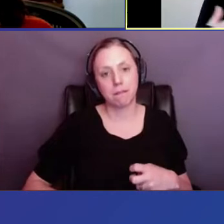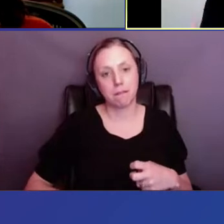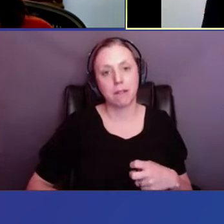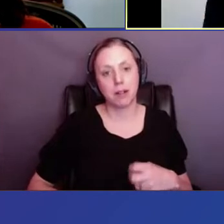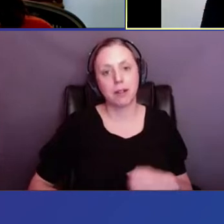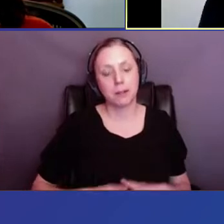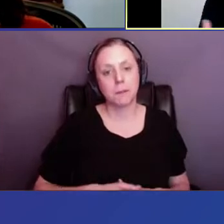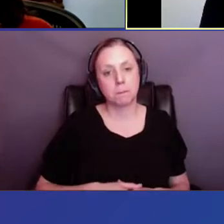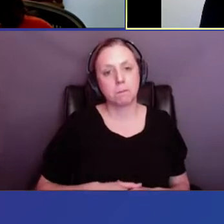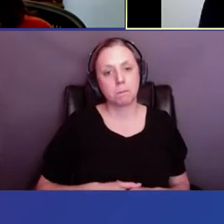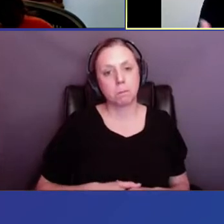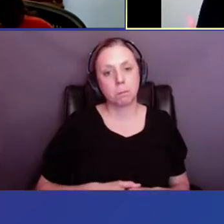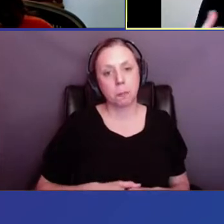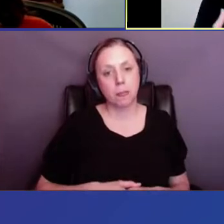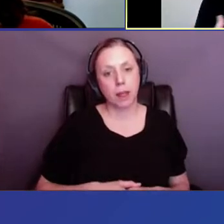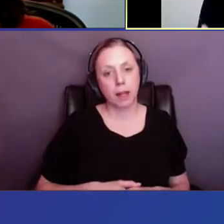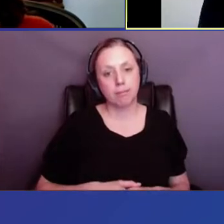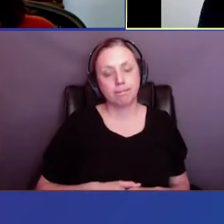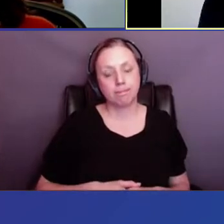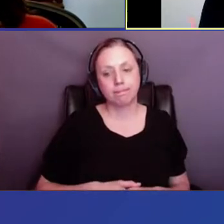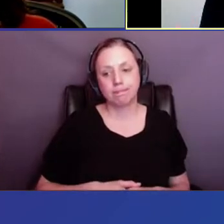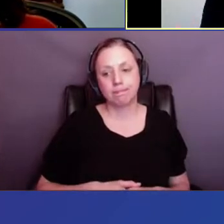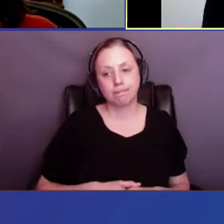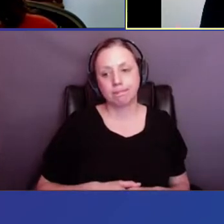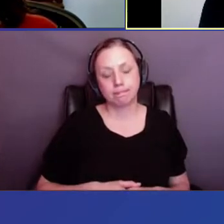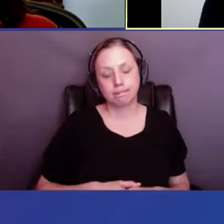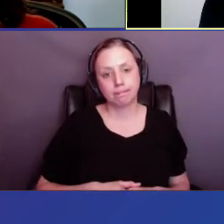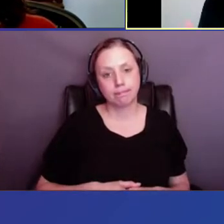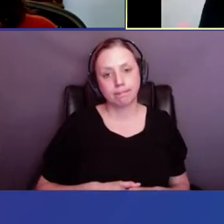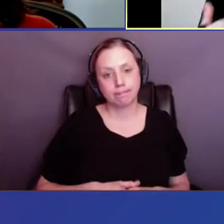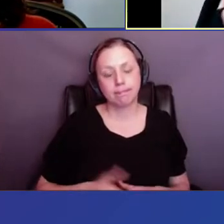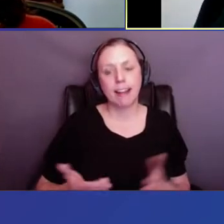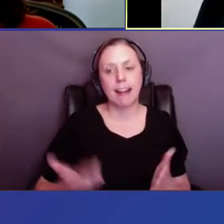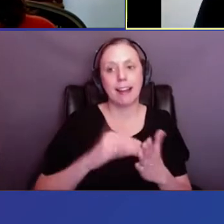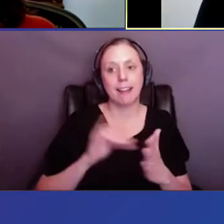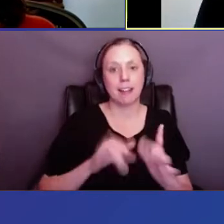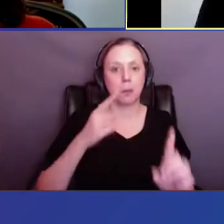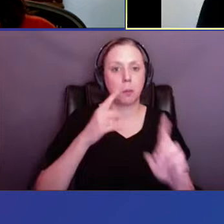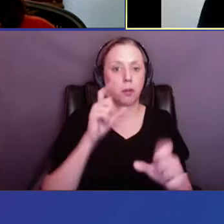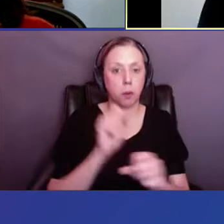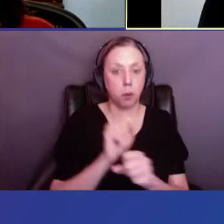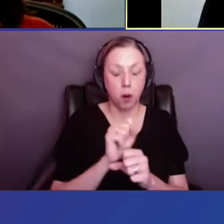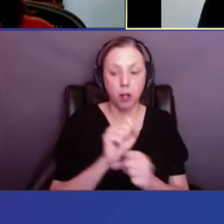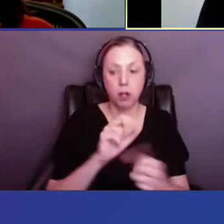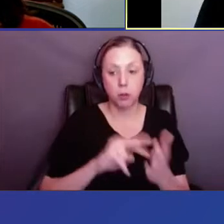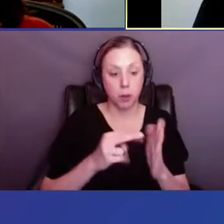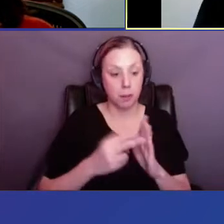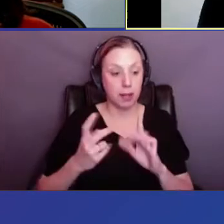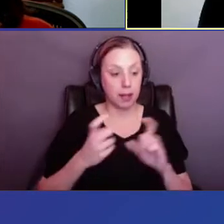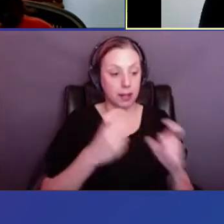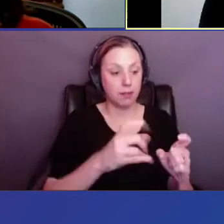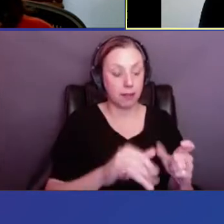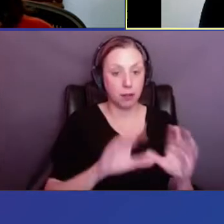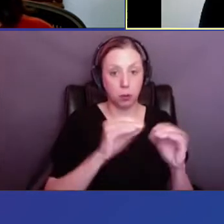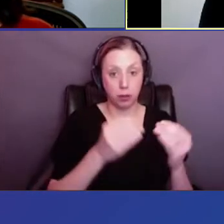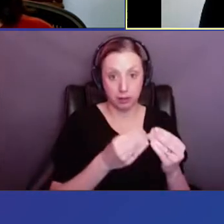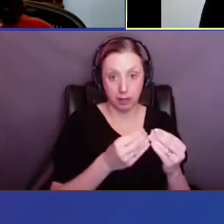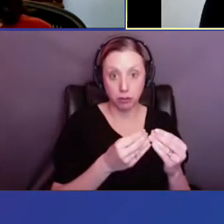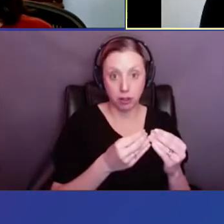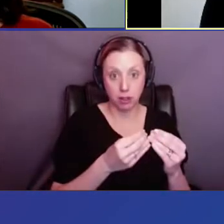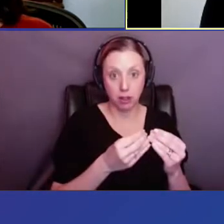against it's again sort of the point of the work. So the idea of giving it to an organization that just through